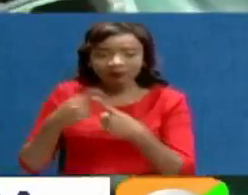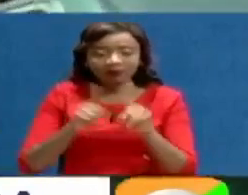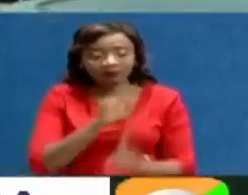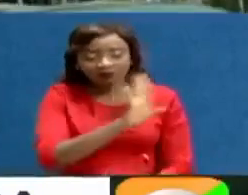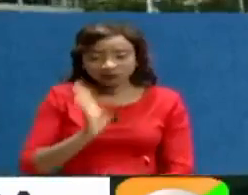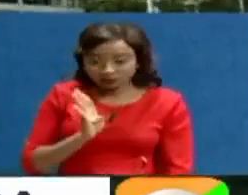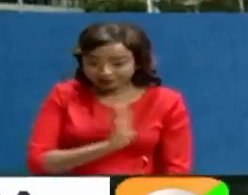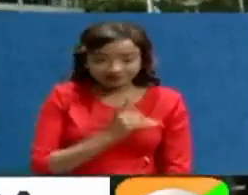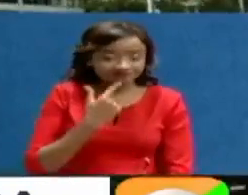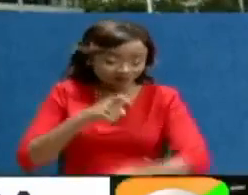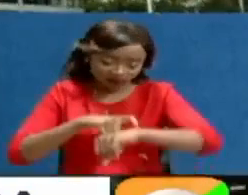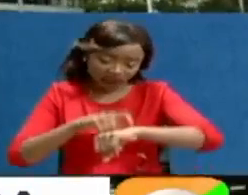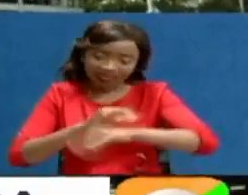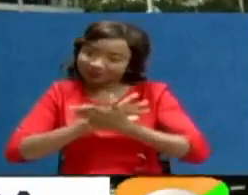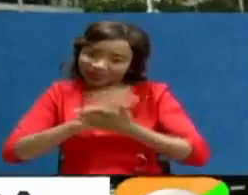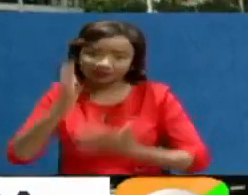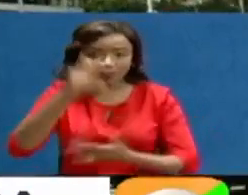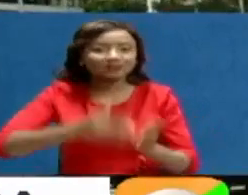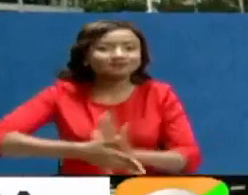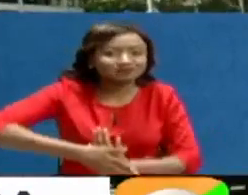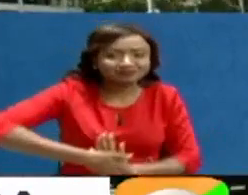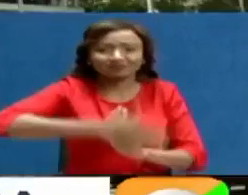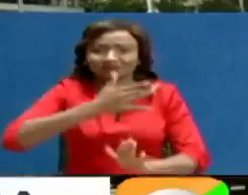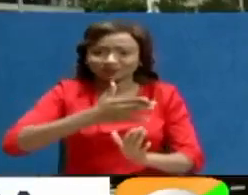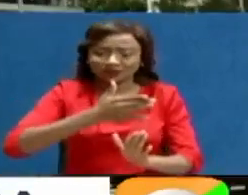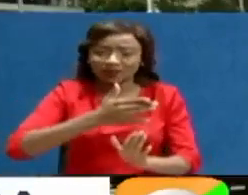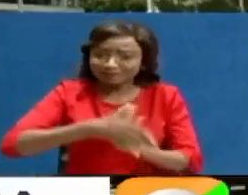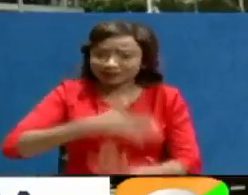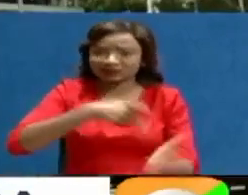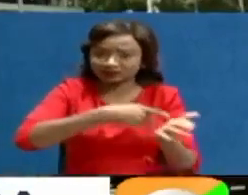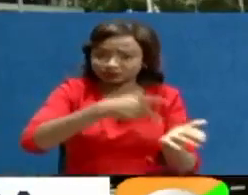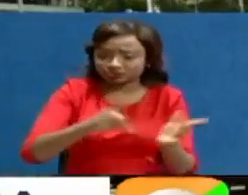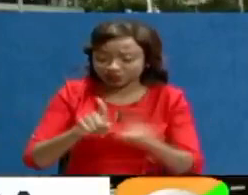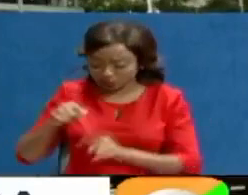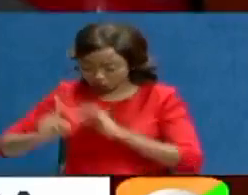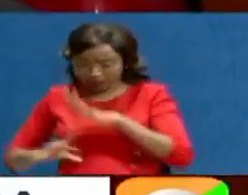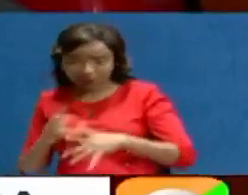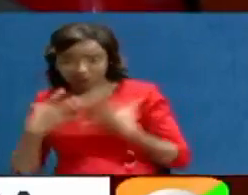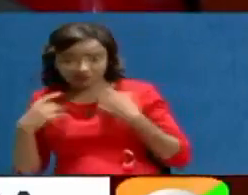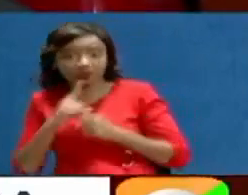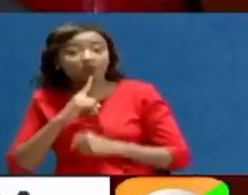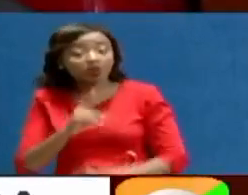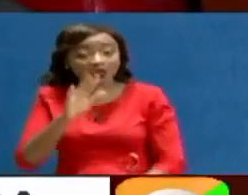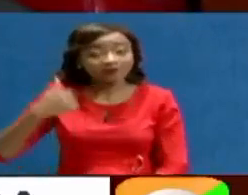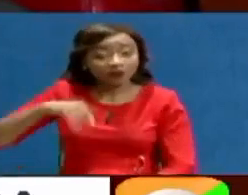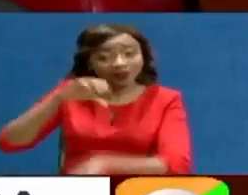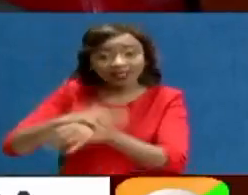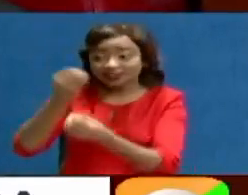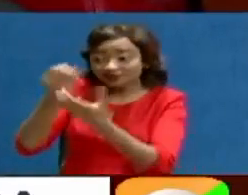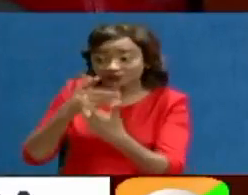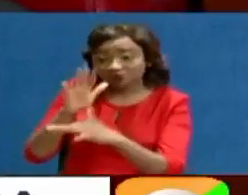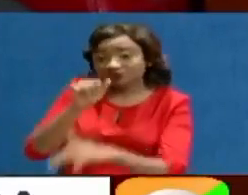was no time for that, as it was an emergency procurement under the request of the Ministry of Health. And in an instruction from the